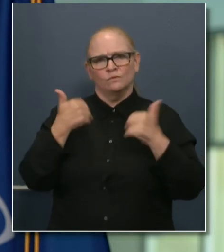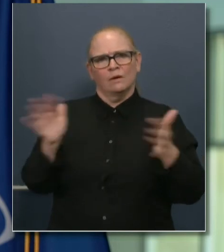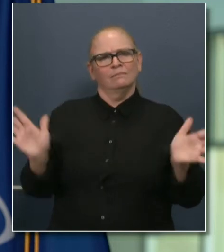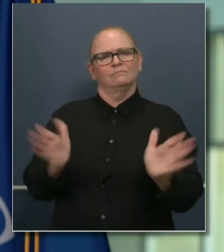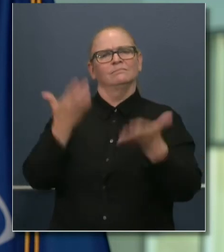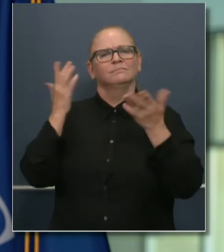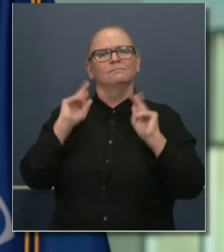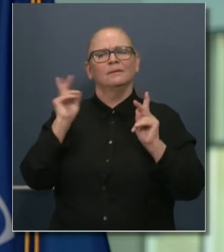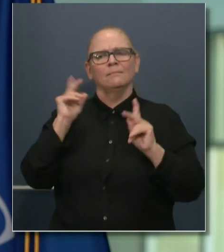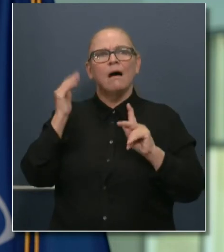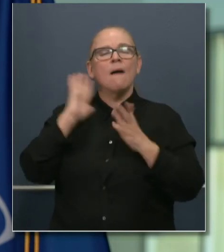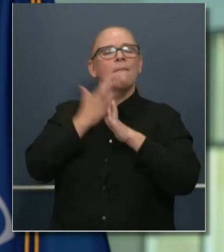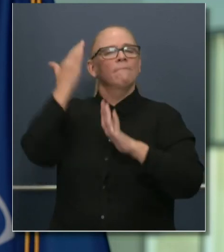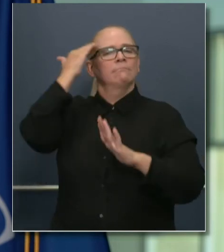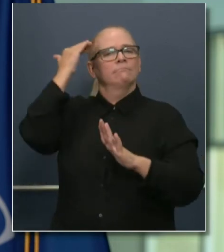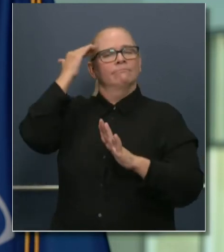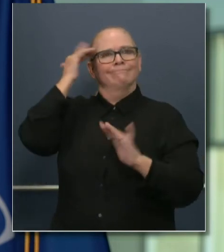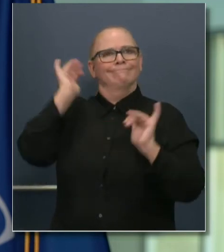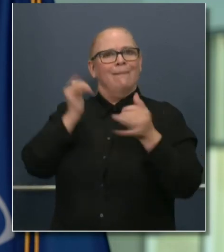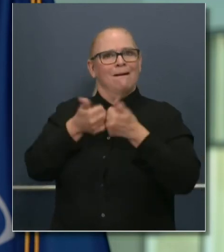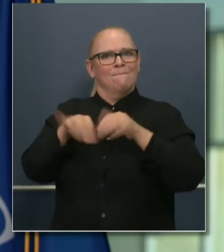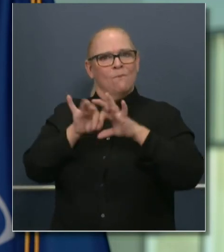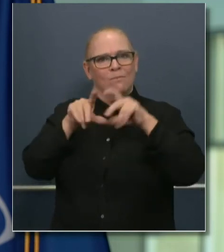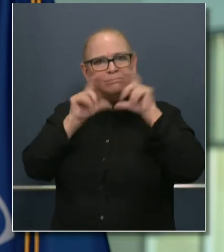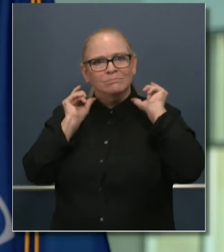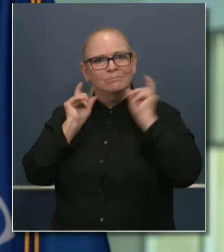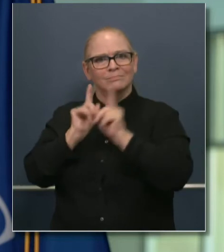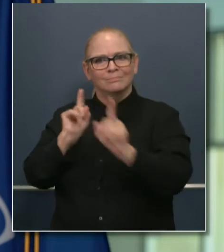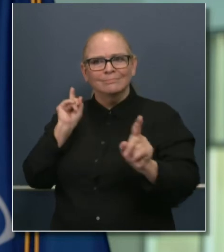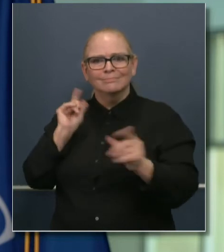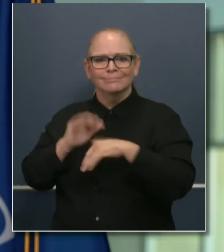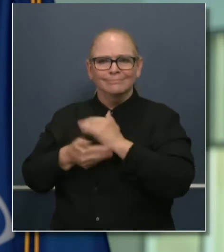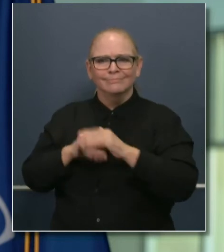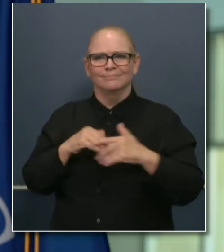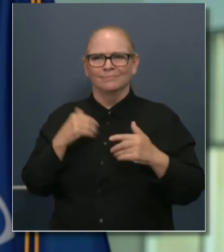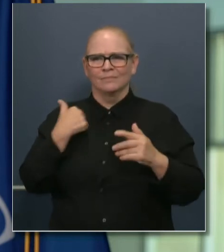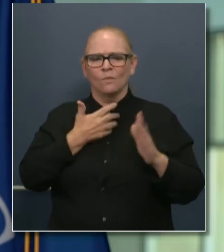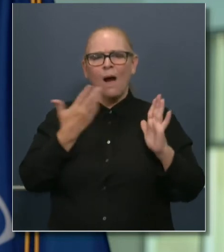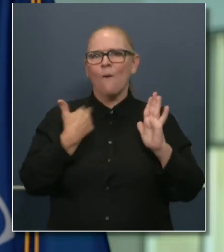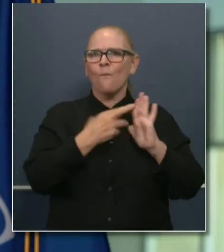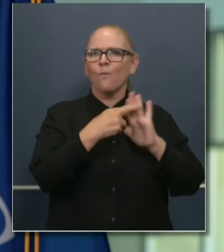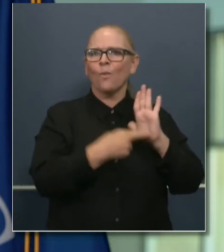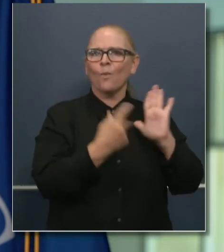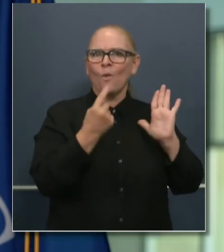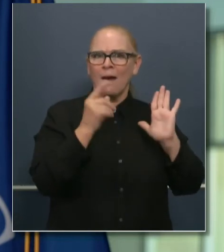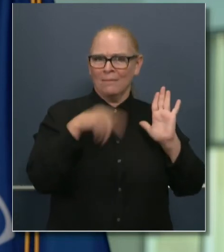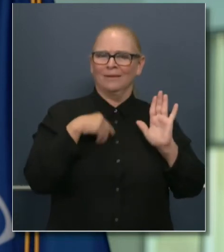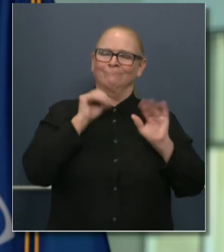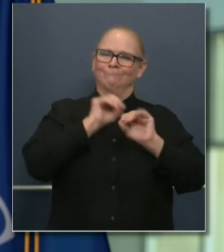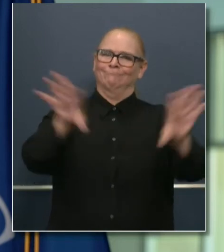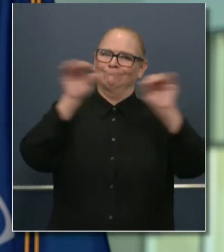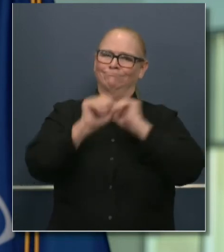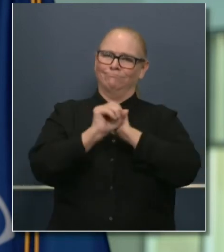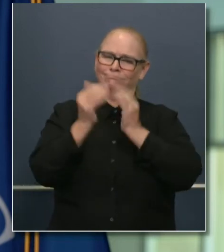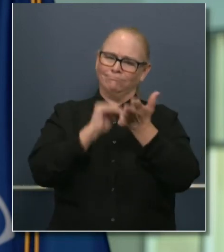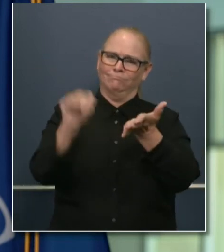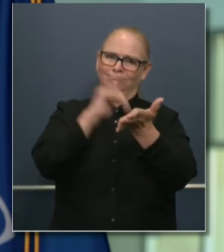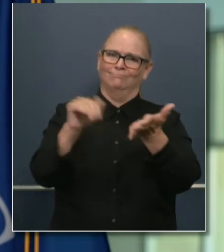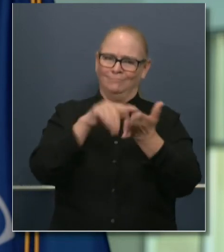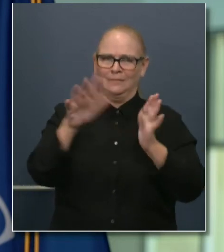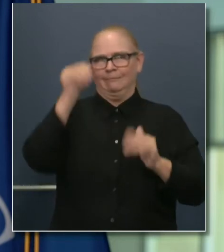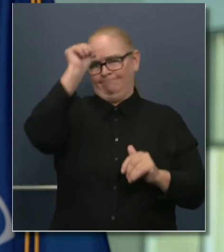awareness so everybody is made more familiar with the rules and regulations and practices